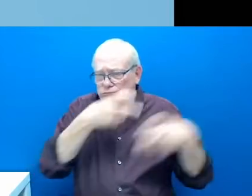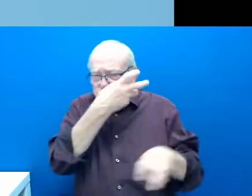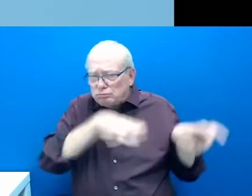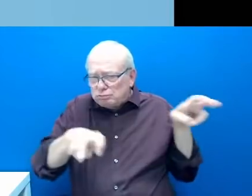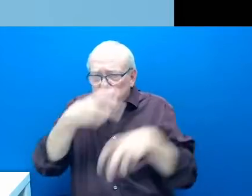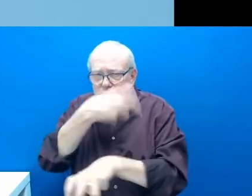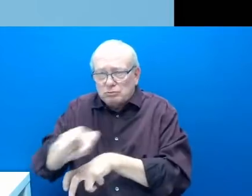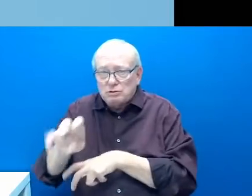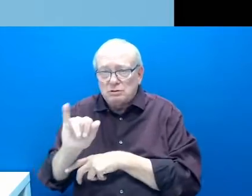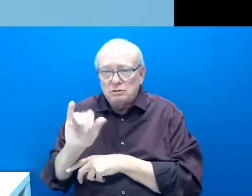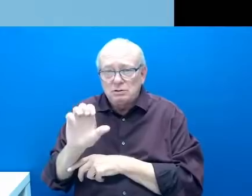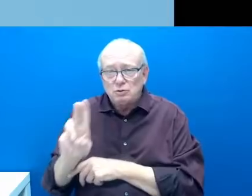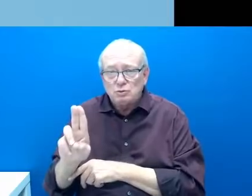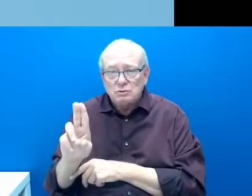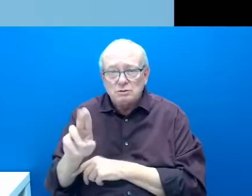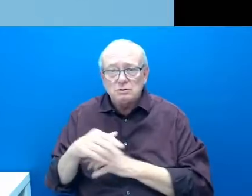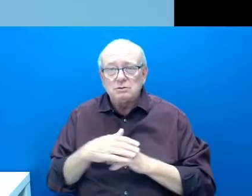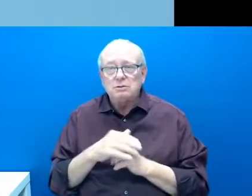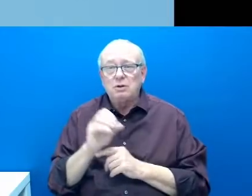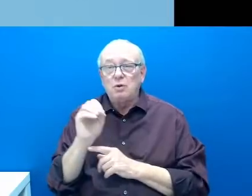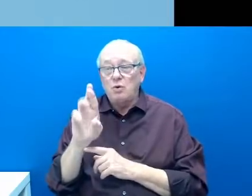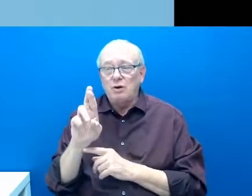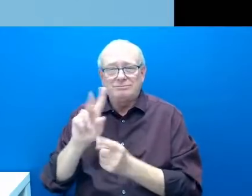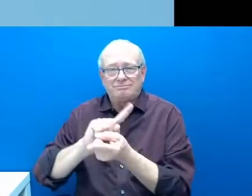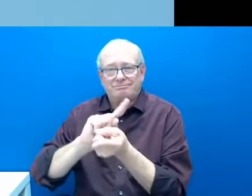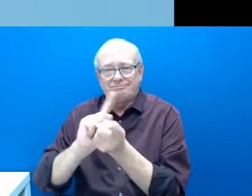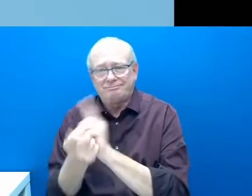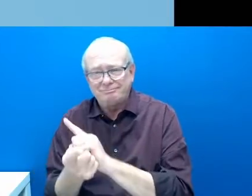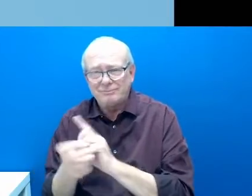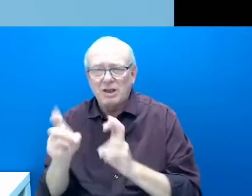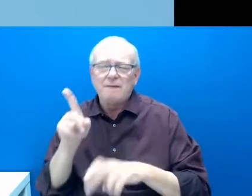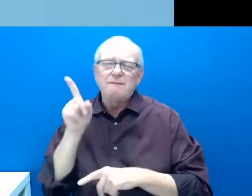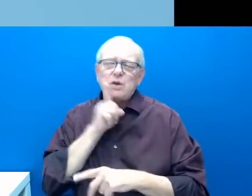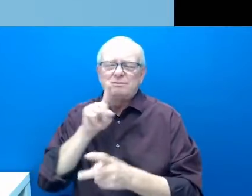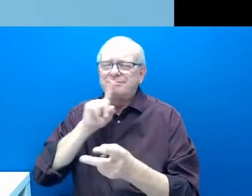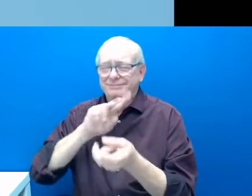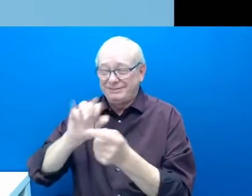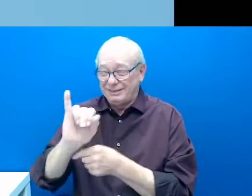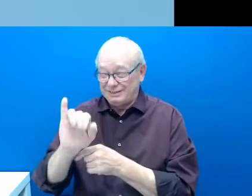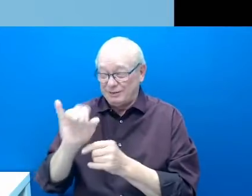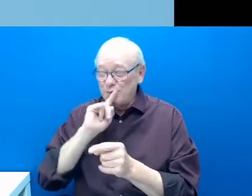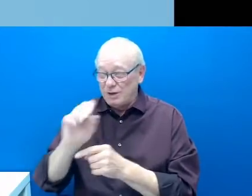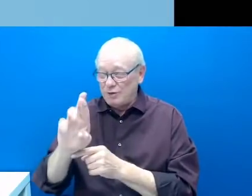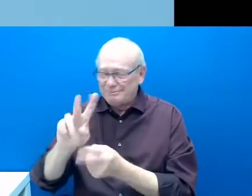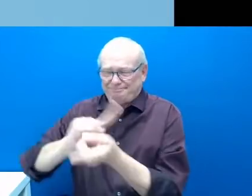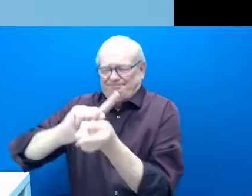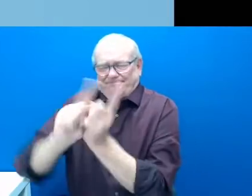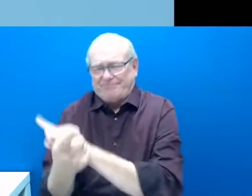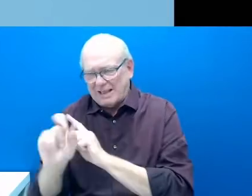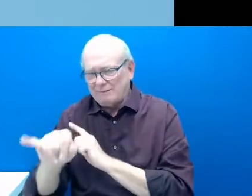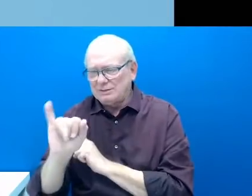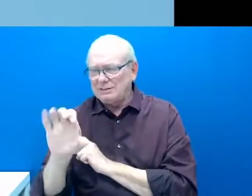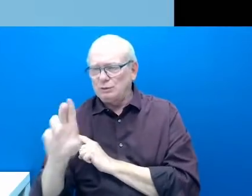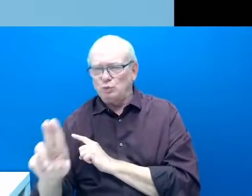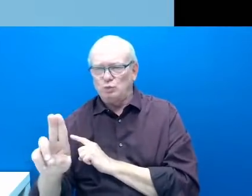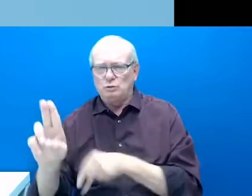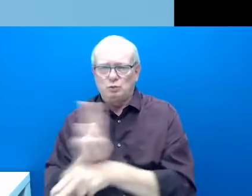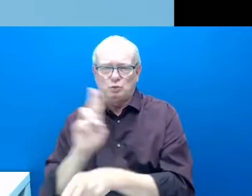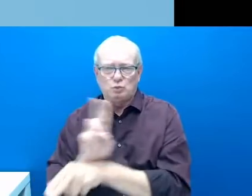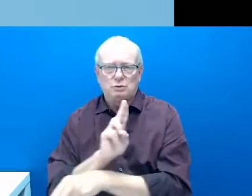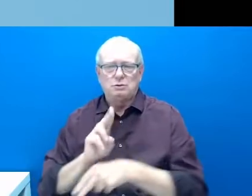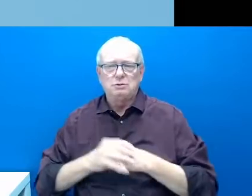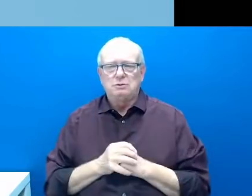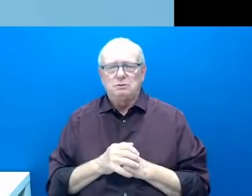those OR rooms might be converted into makeshift ICUs. The second is that has been highlighted as